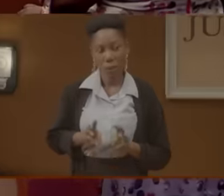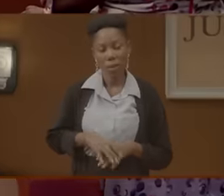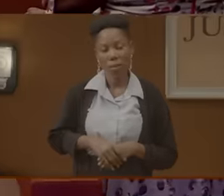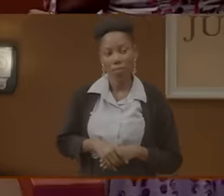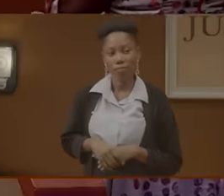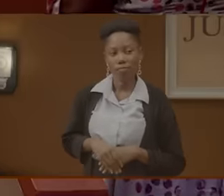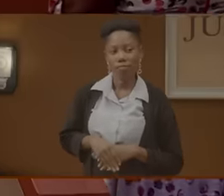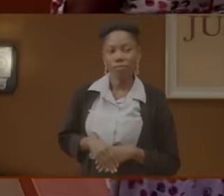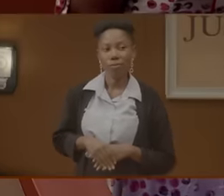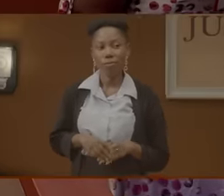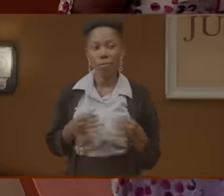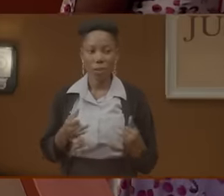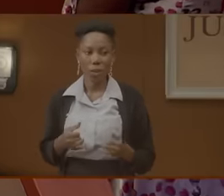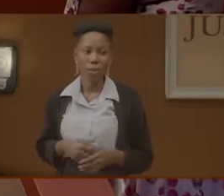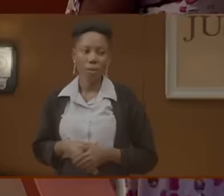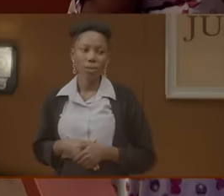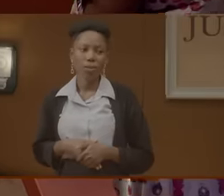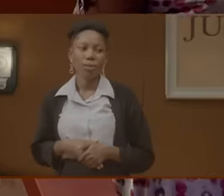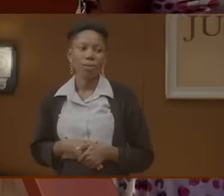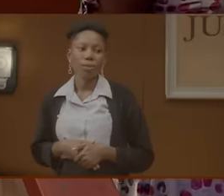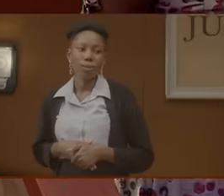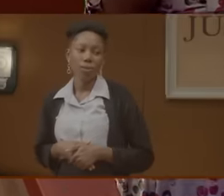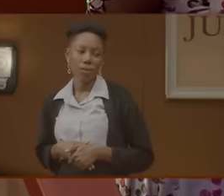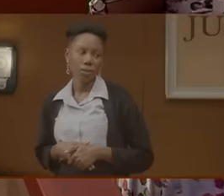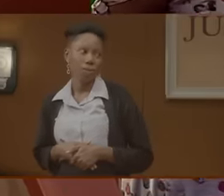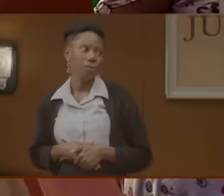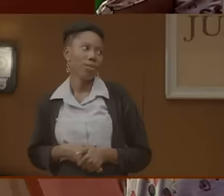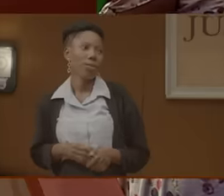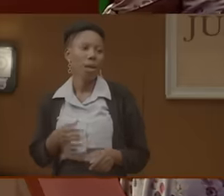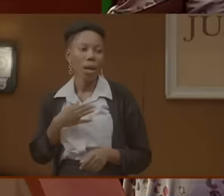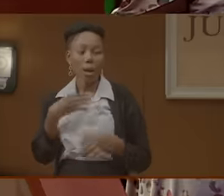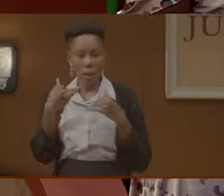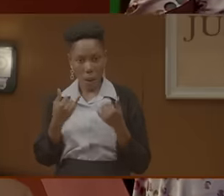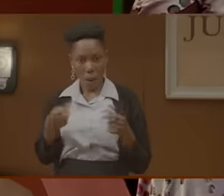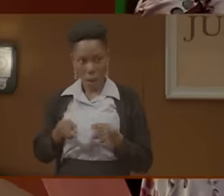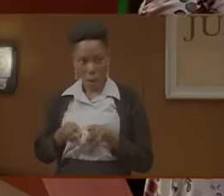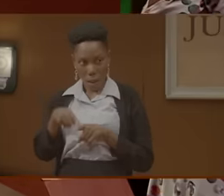And I'm going to round up this now. As agreed